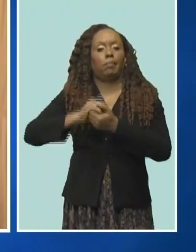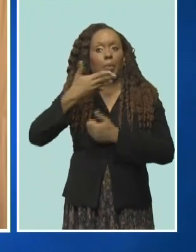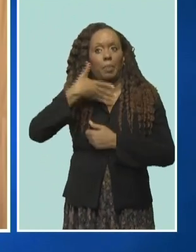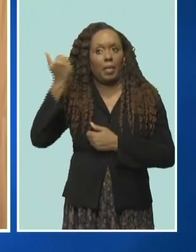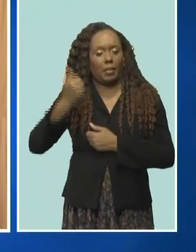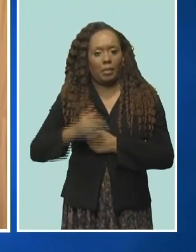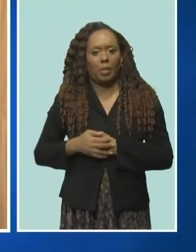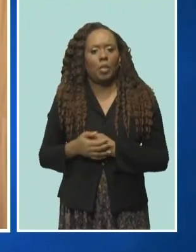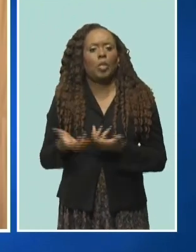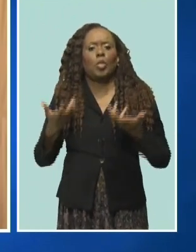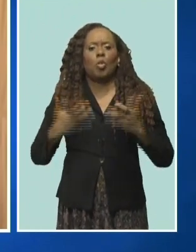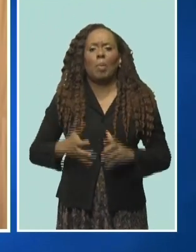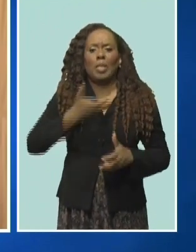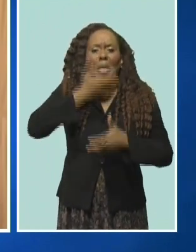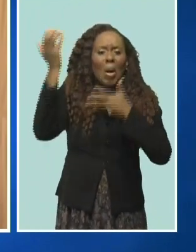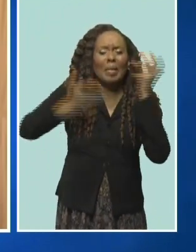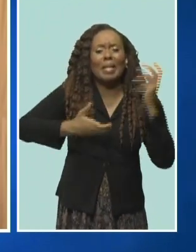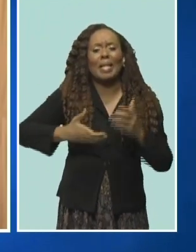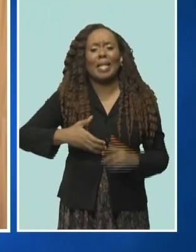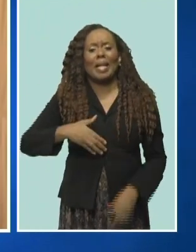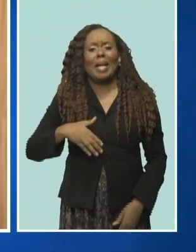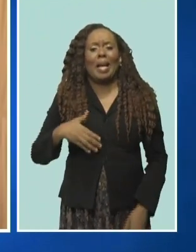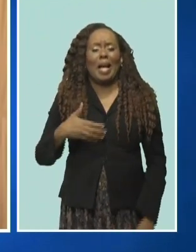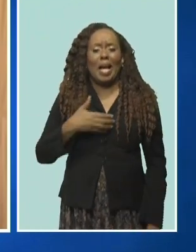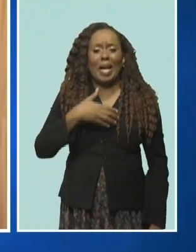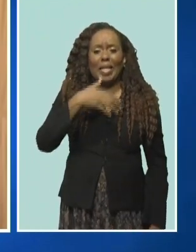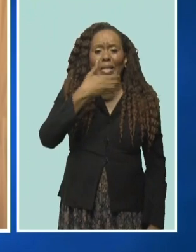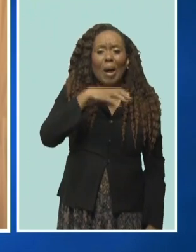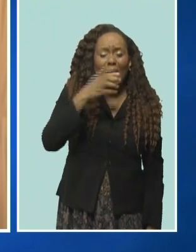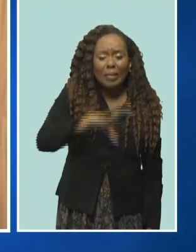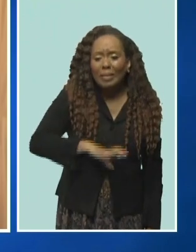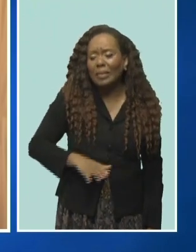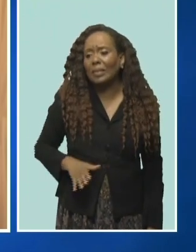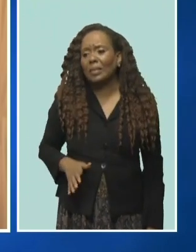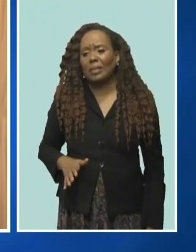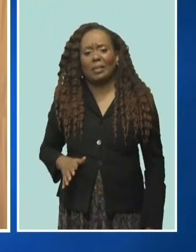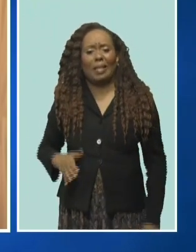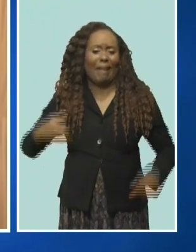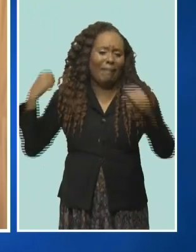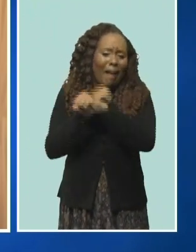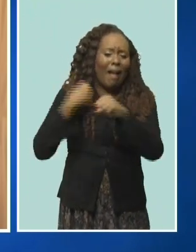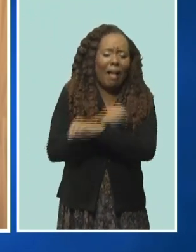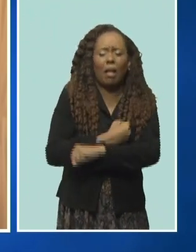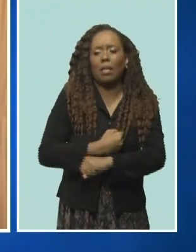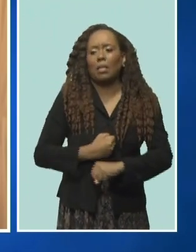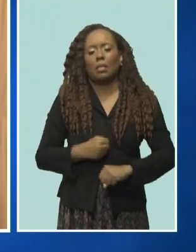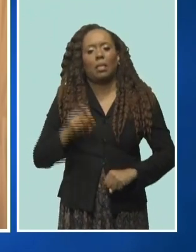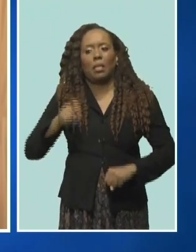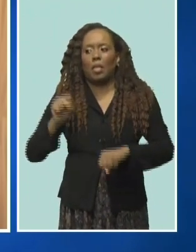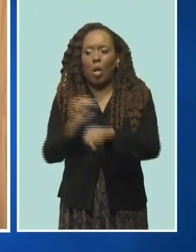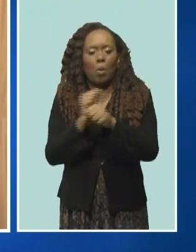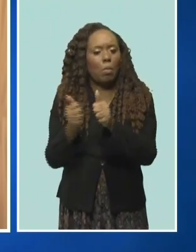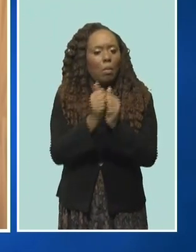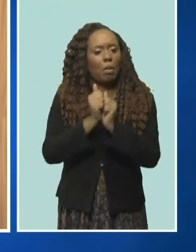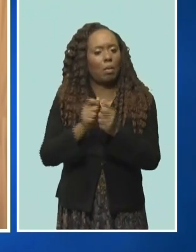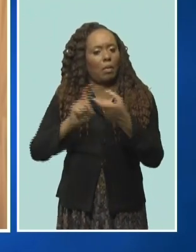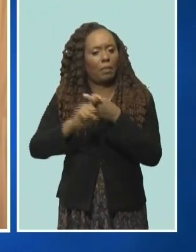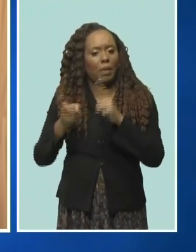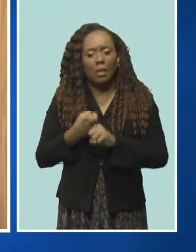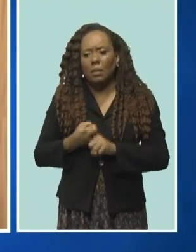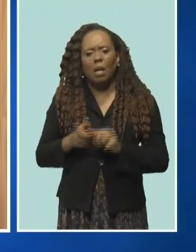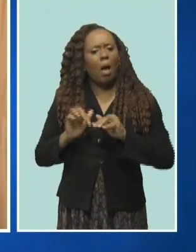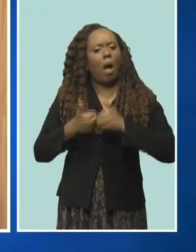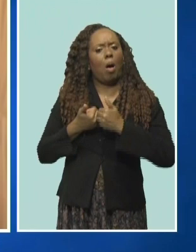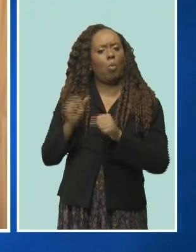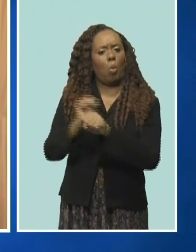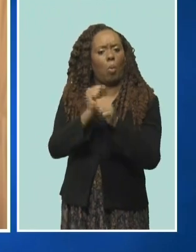out the shouting and the cursing, but stay together as friends. How we can work together as friends or as teammates, how we can work